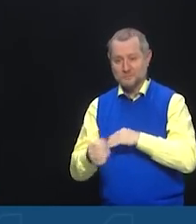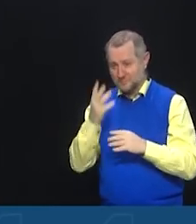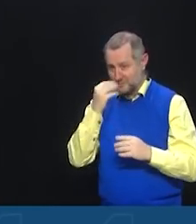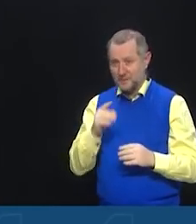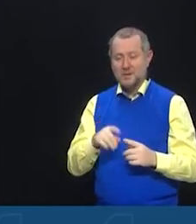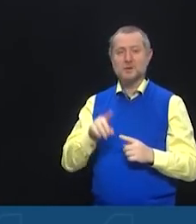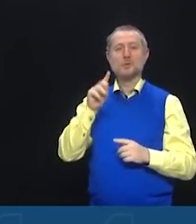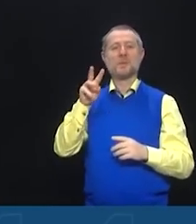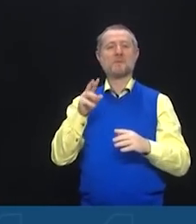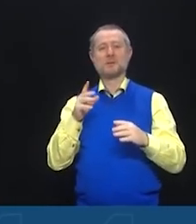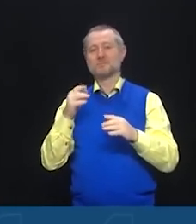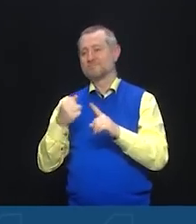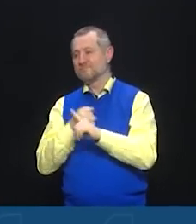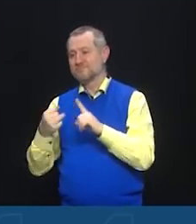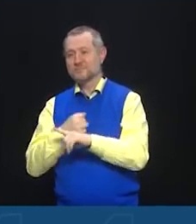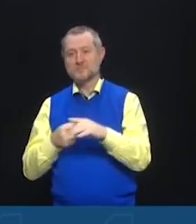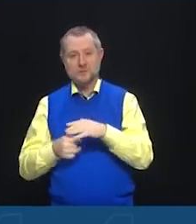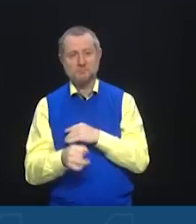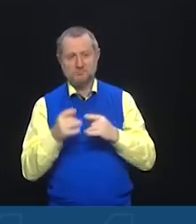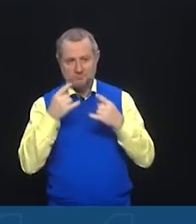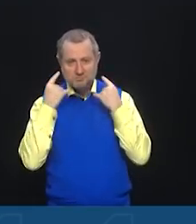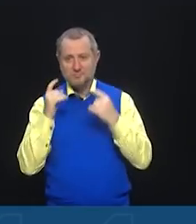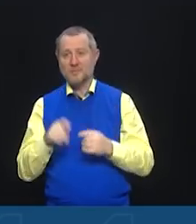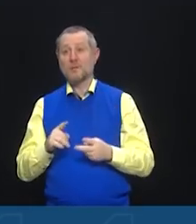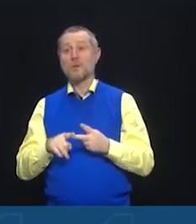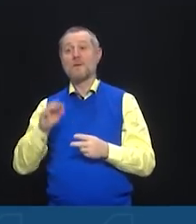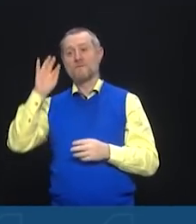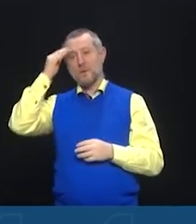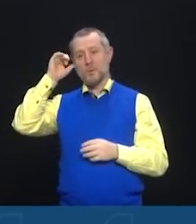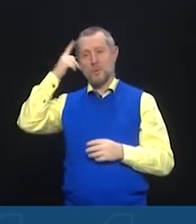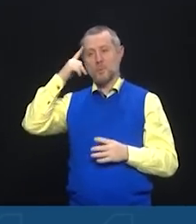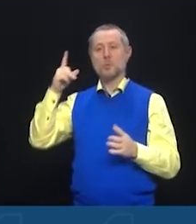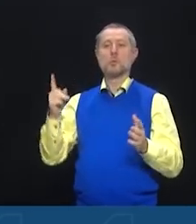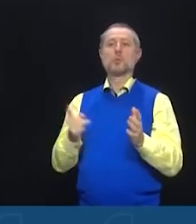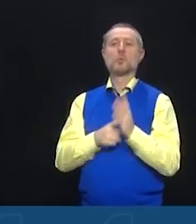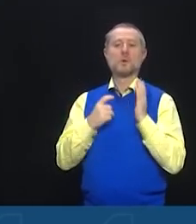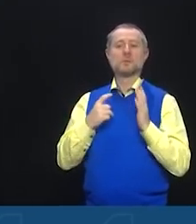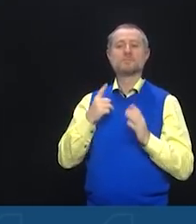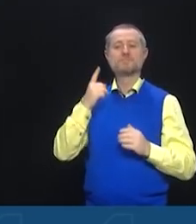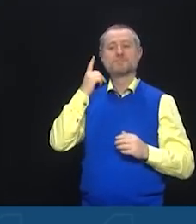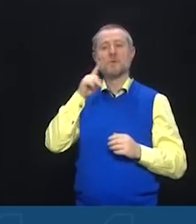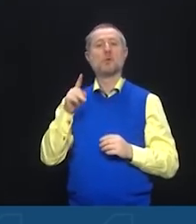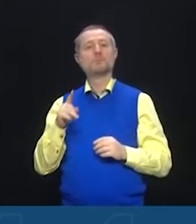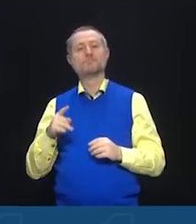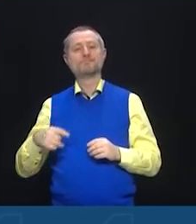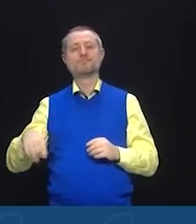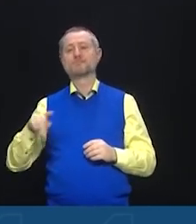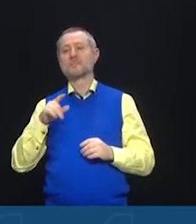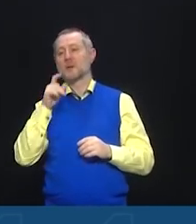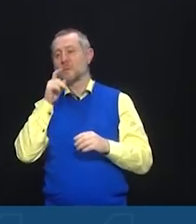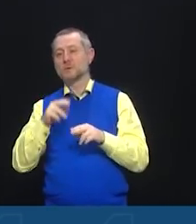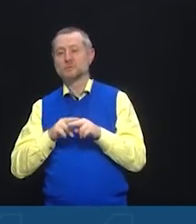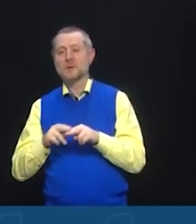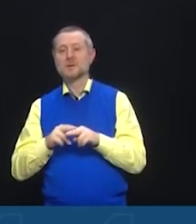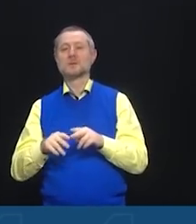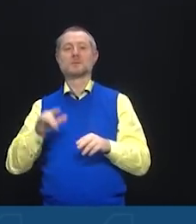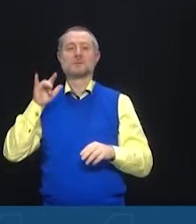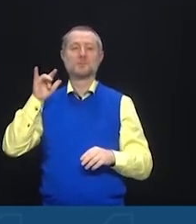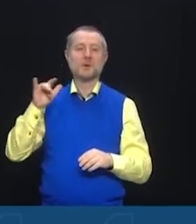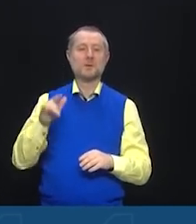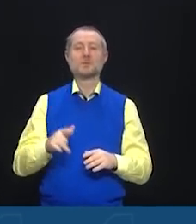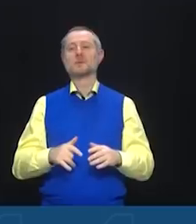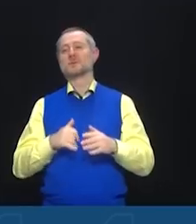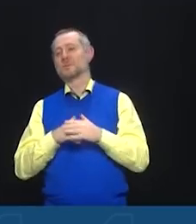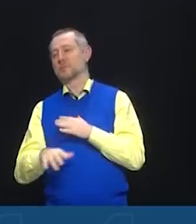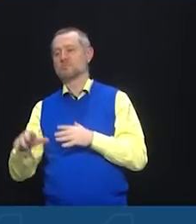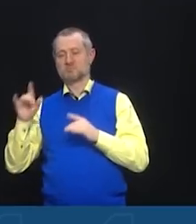shelters, and as the federal government requires that they continue to be instituted on trains and airports, airplanes, buses, and